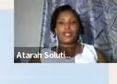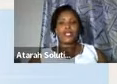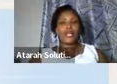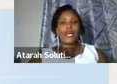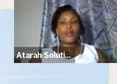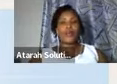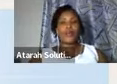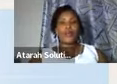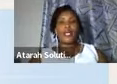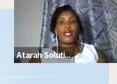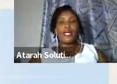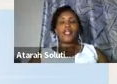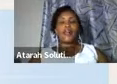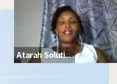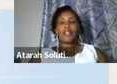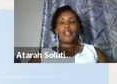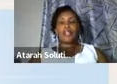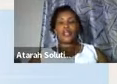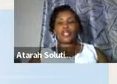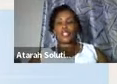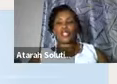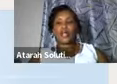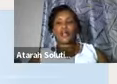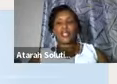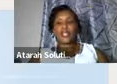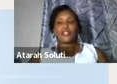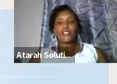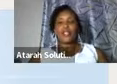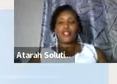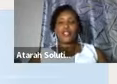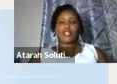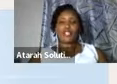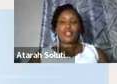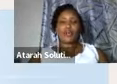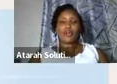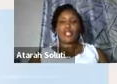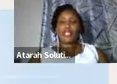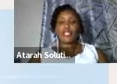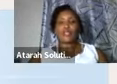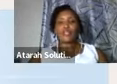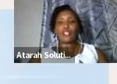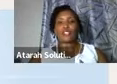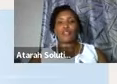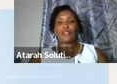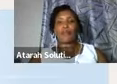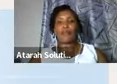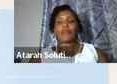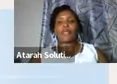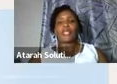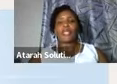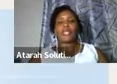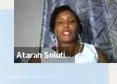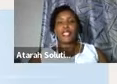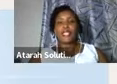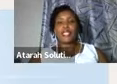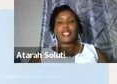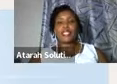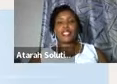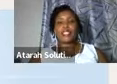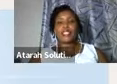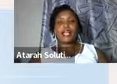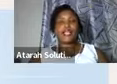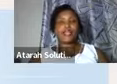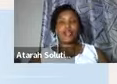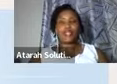Balcon Housing are your people. And then we have Stallion Construction Company. Stallion Construction Company is a construction firm that